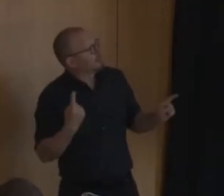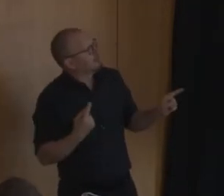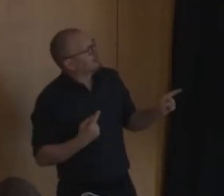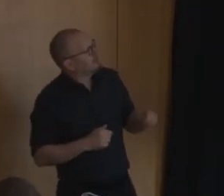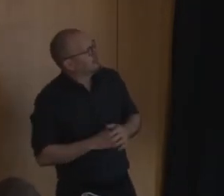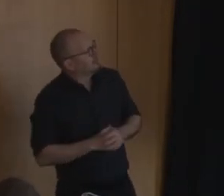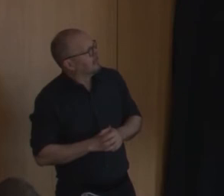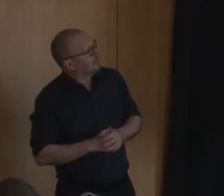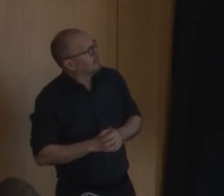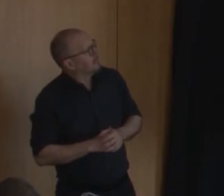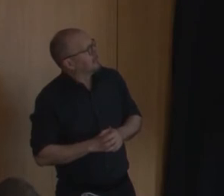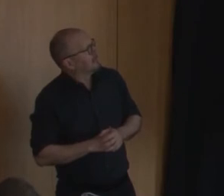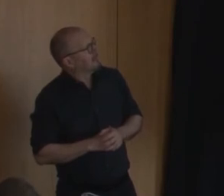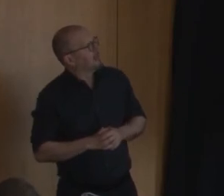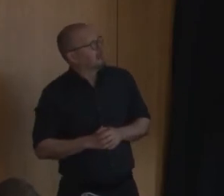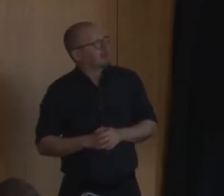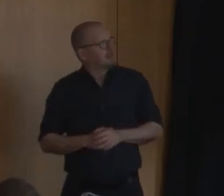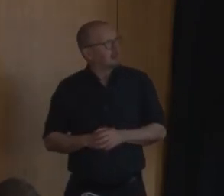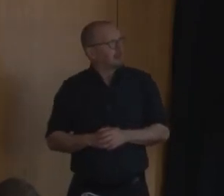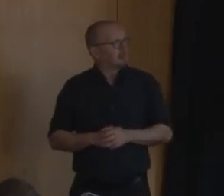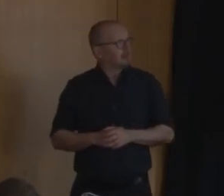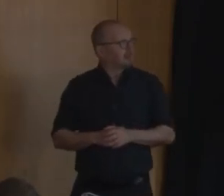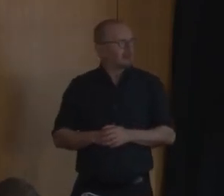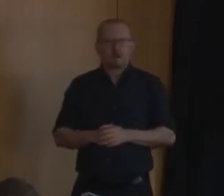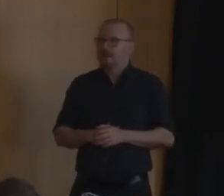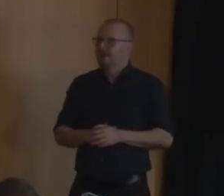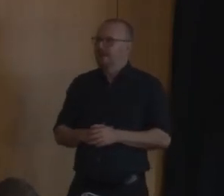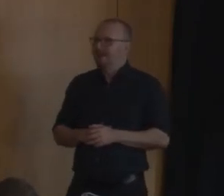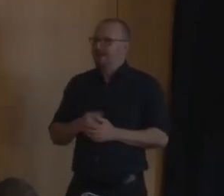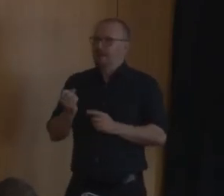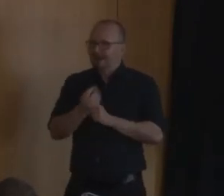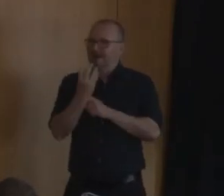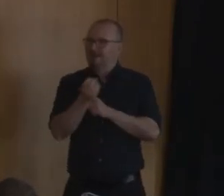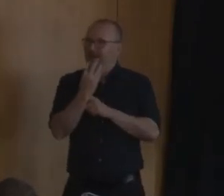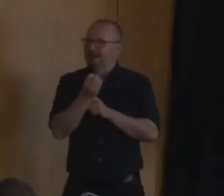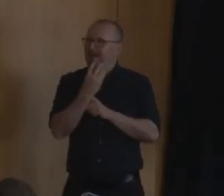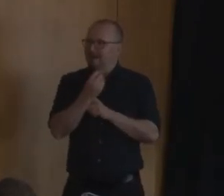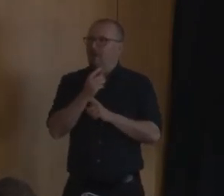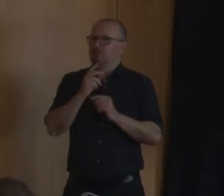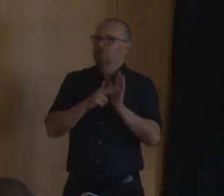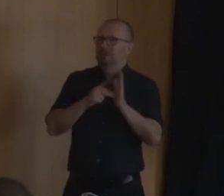a projected montage of New Zealanders taking action and challenges us to do the same.